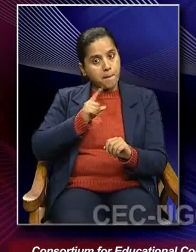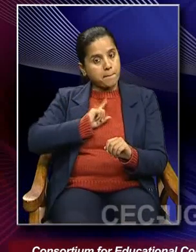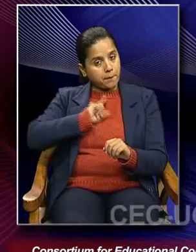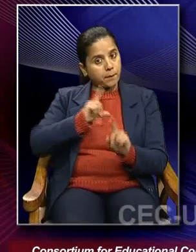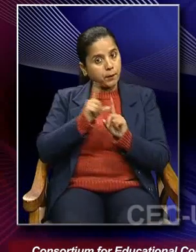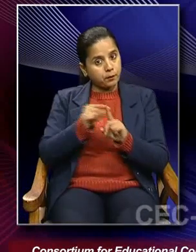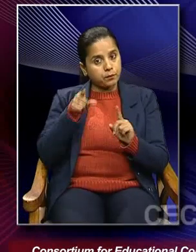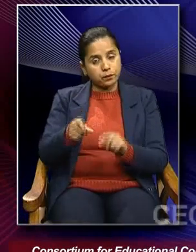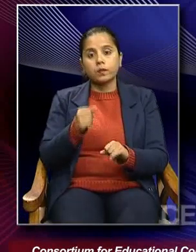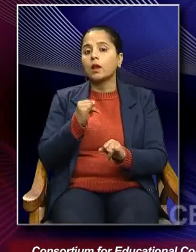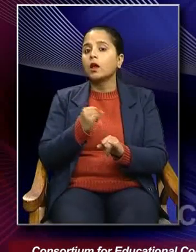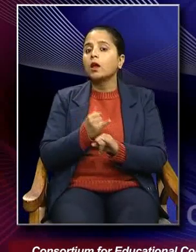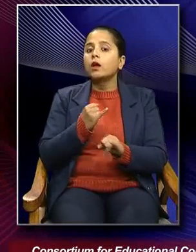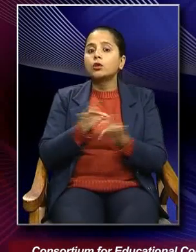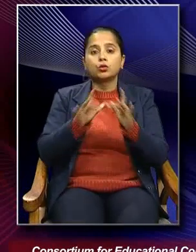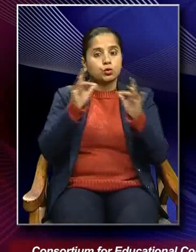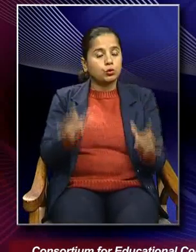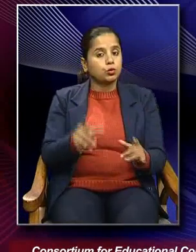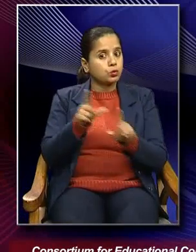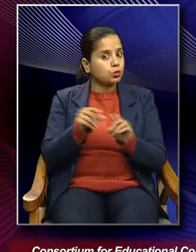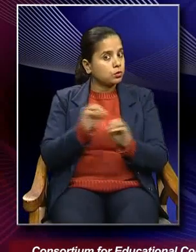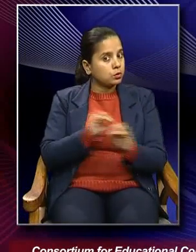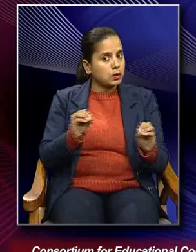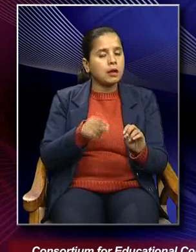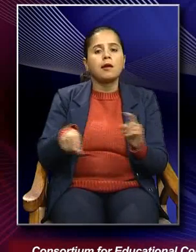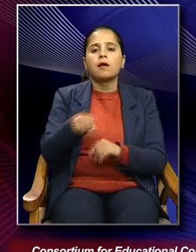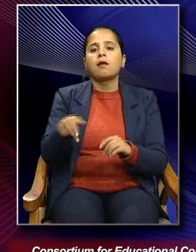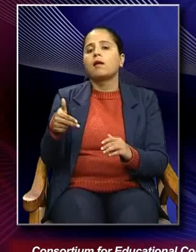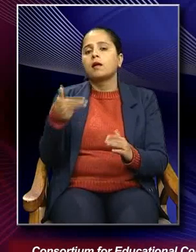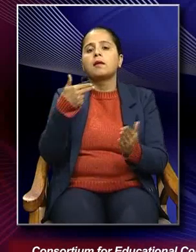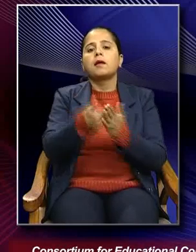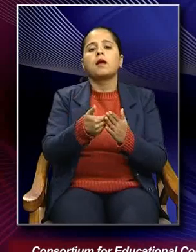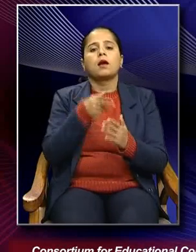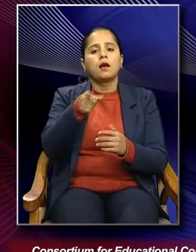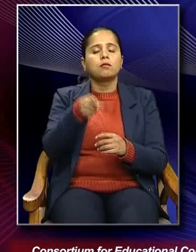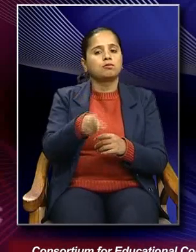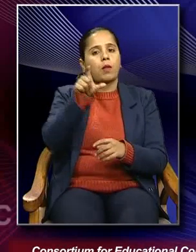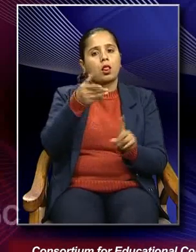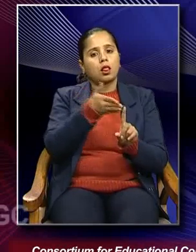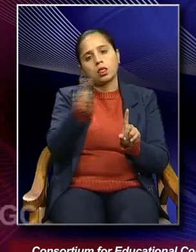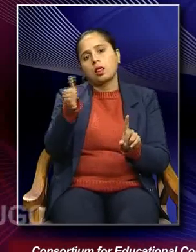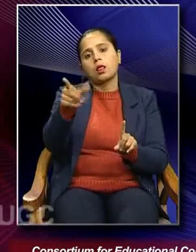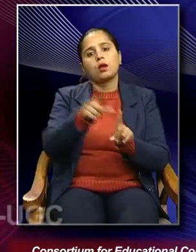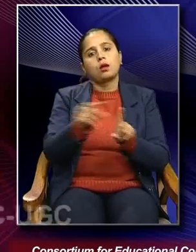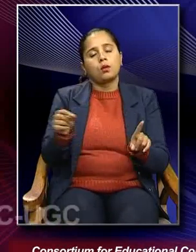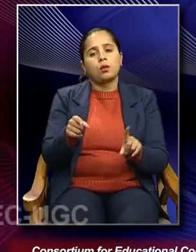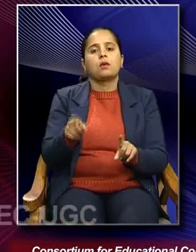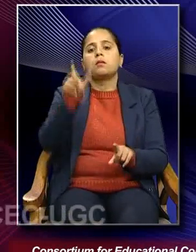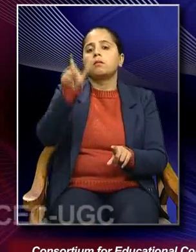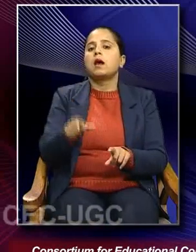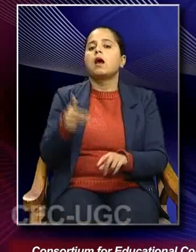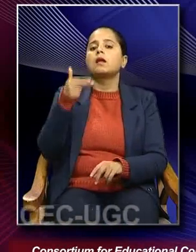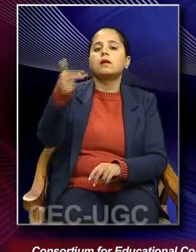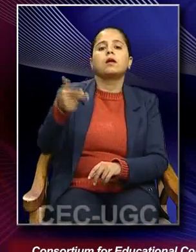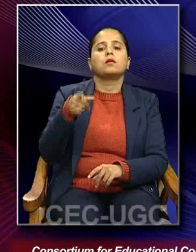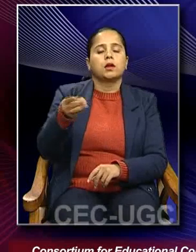the institutions are then labeled as deviant and subject to some kind